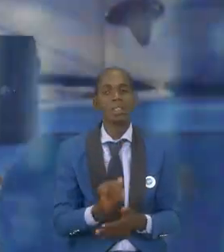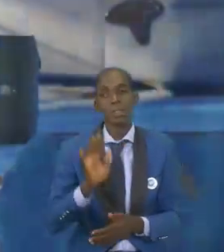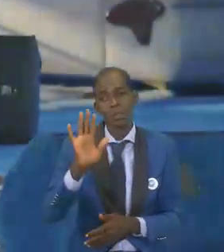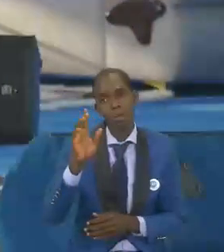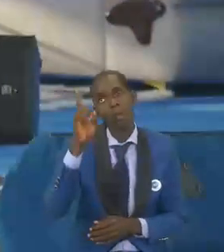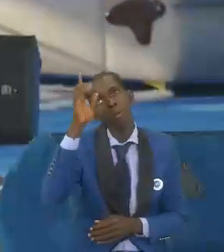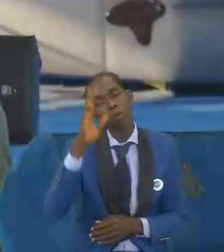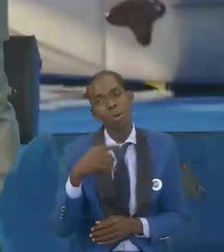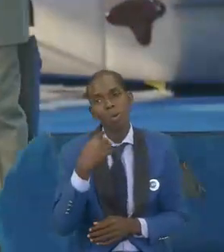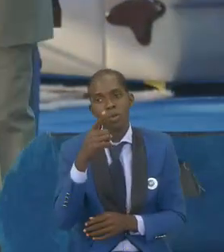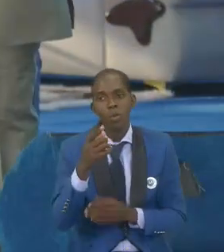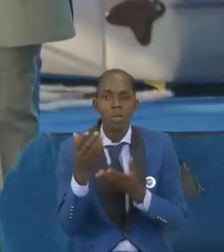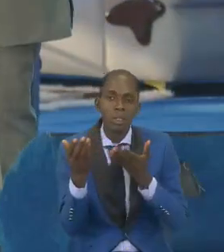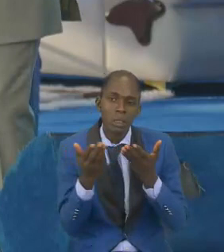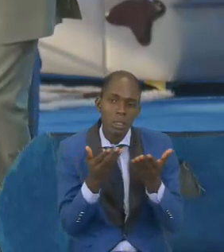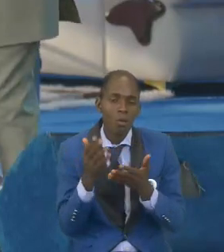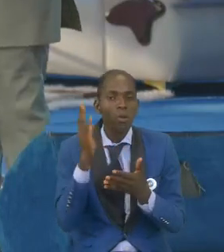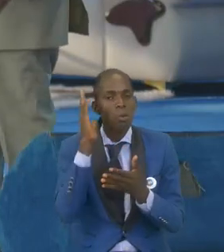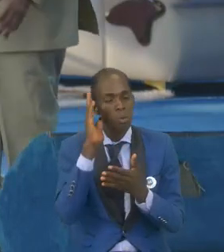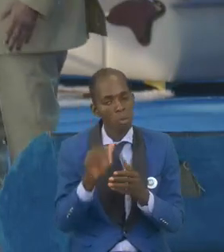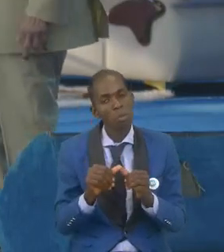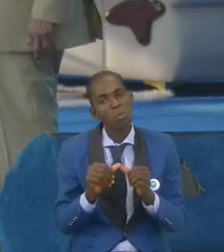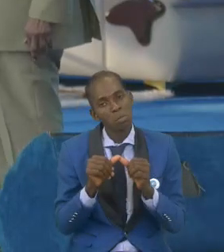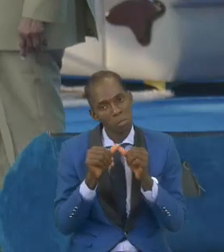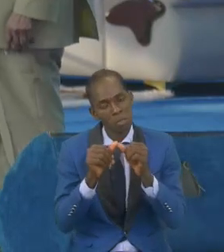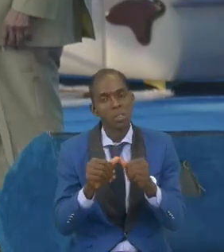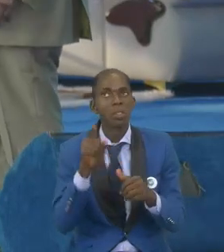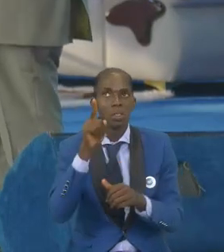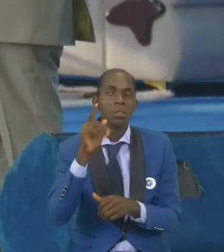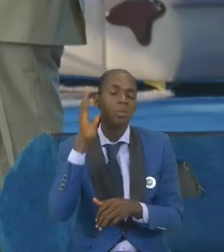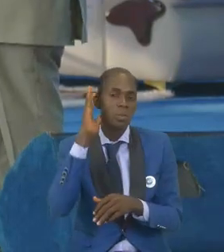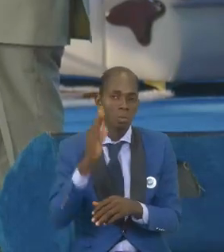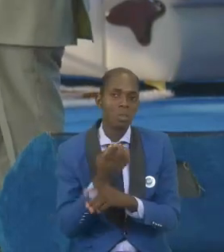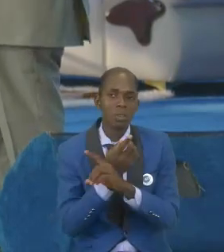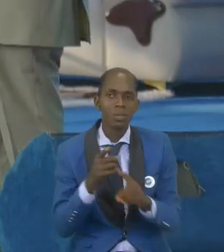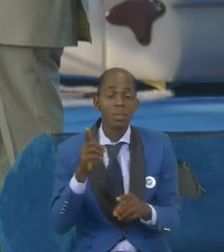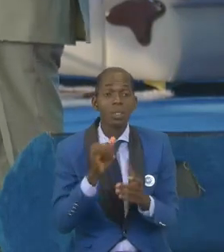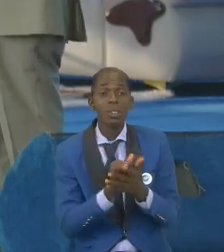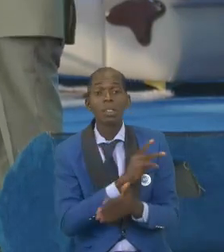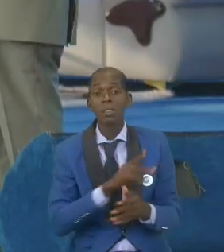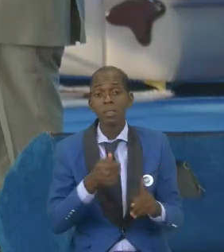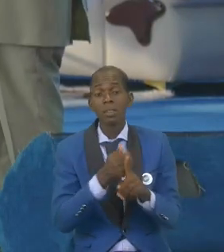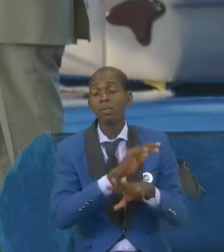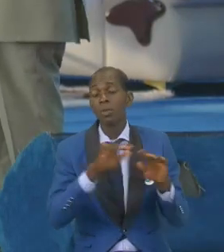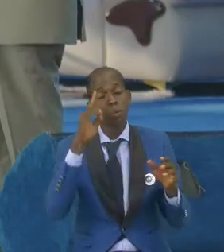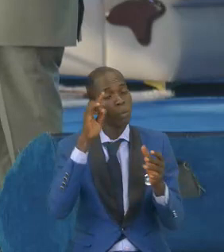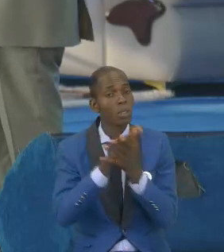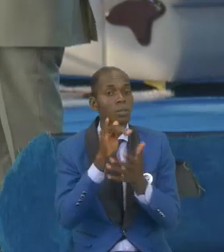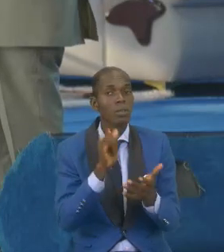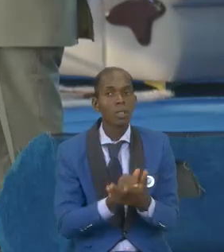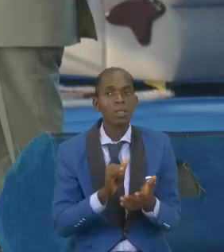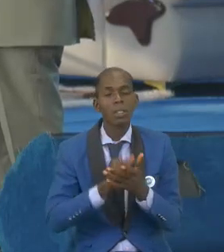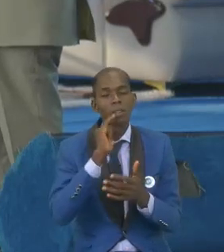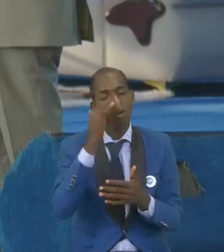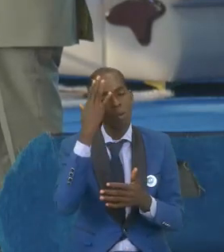serve continuously, continually, he will deliver thee." He didn't believe that. That's why he was sorrowful all